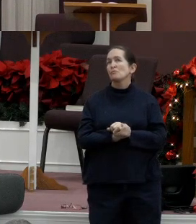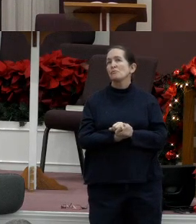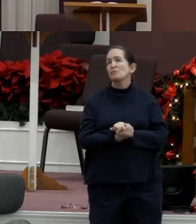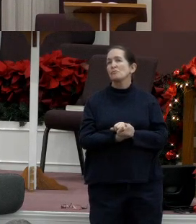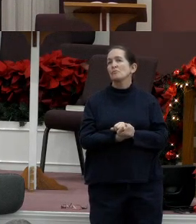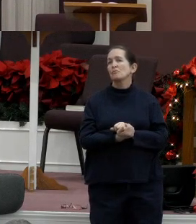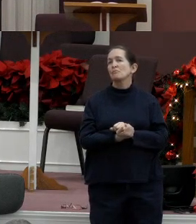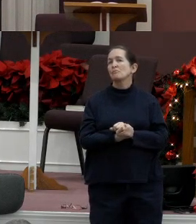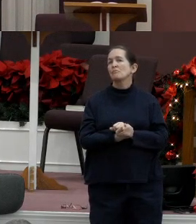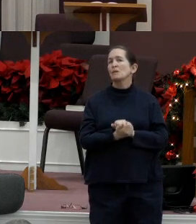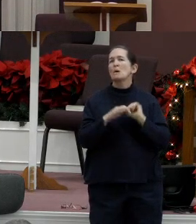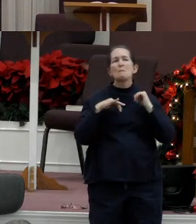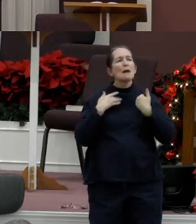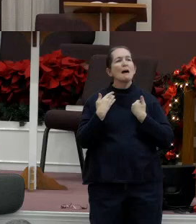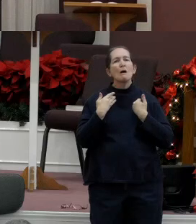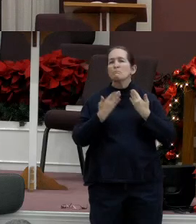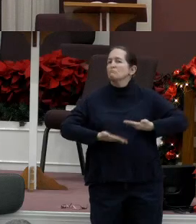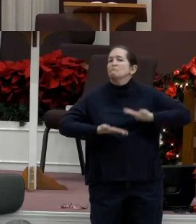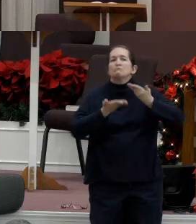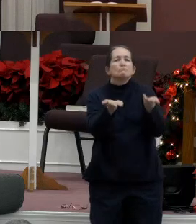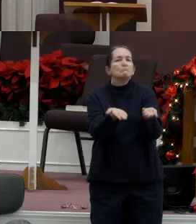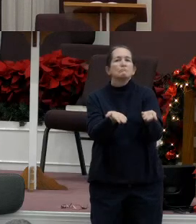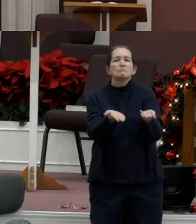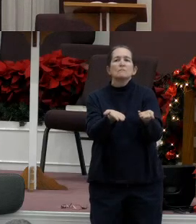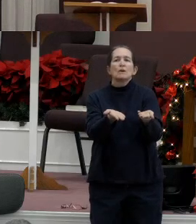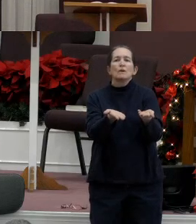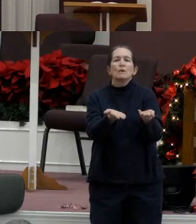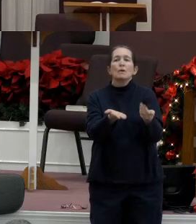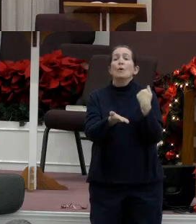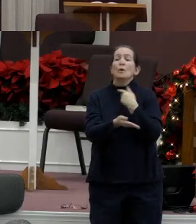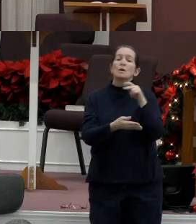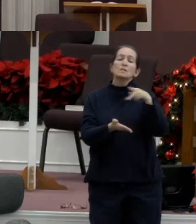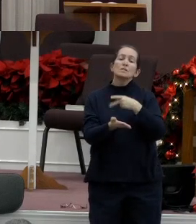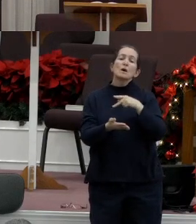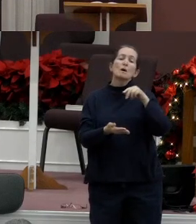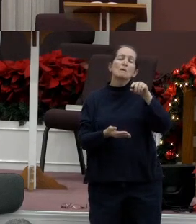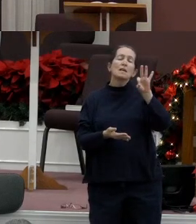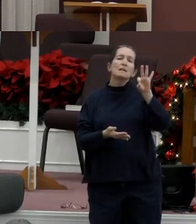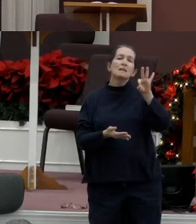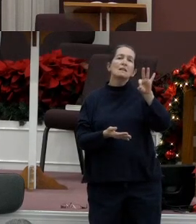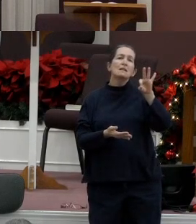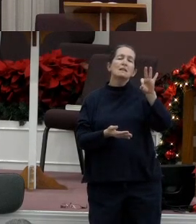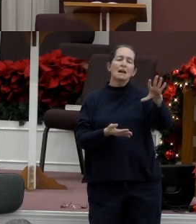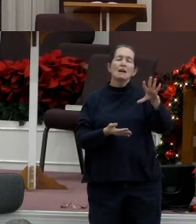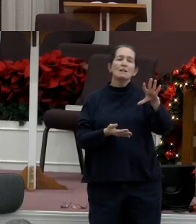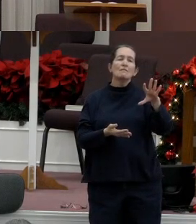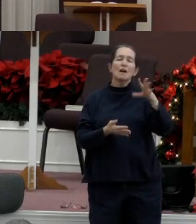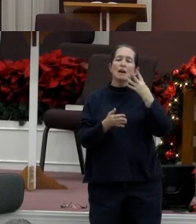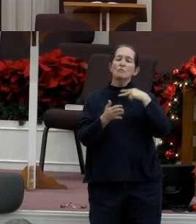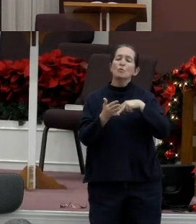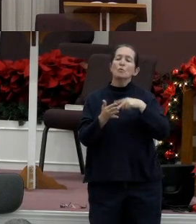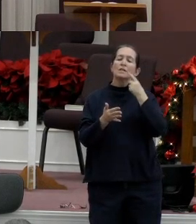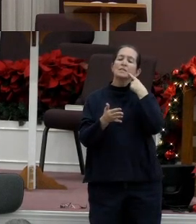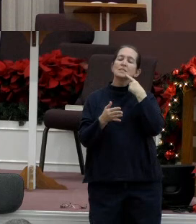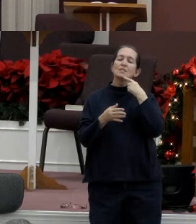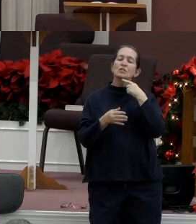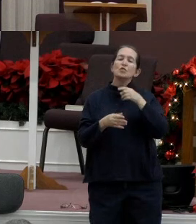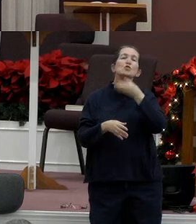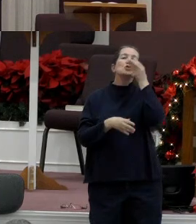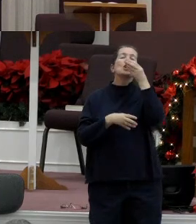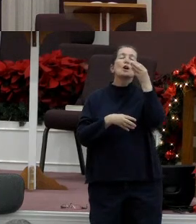But how is it presented? We were in Psalm 95 and it says they shouted joyfully,